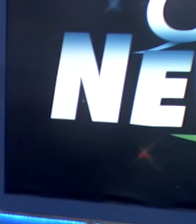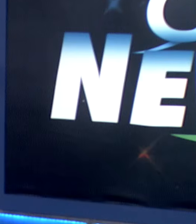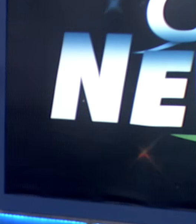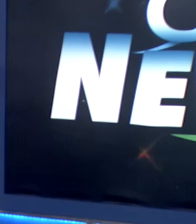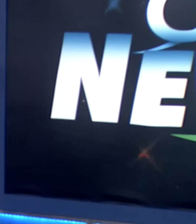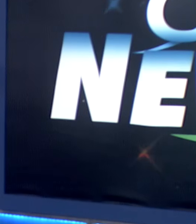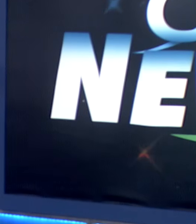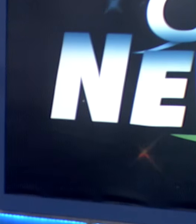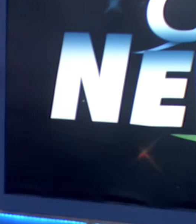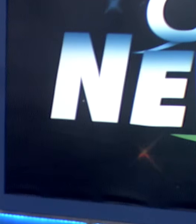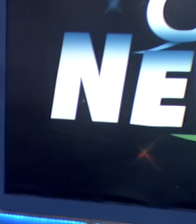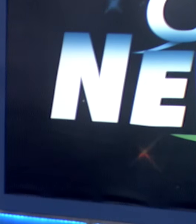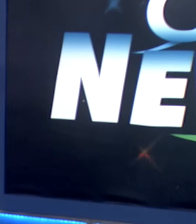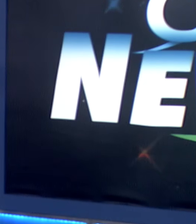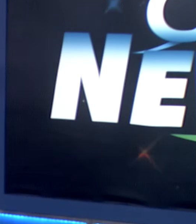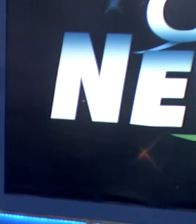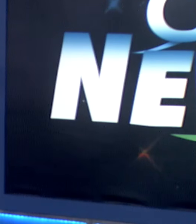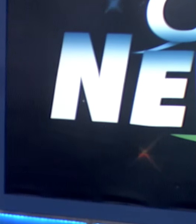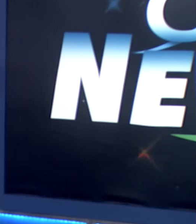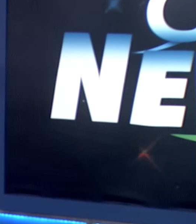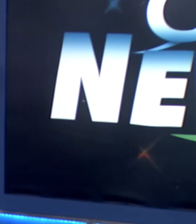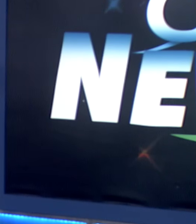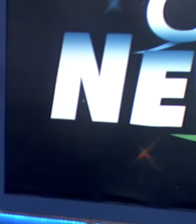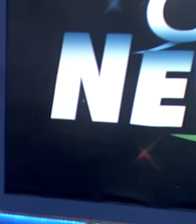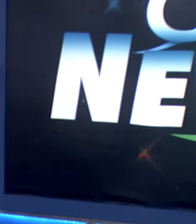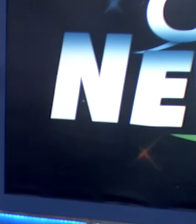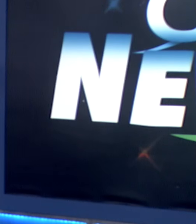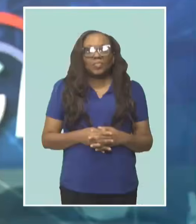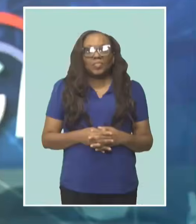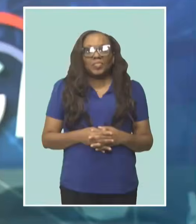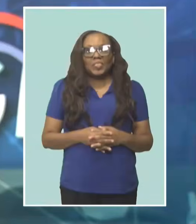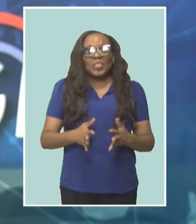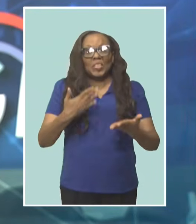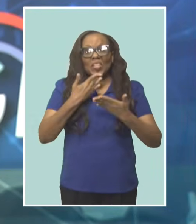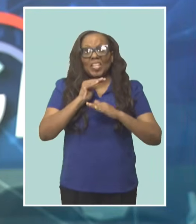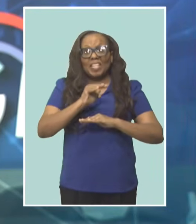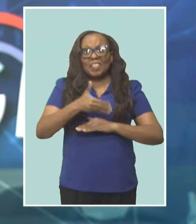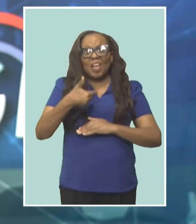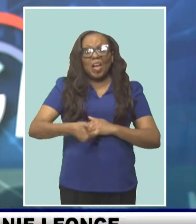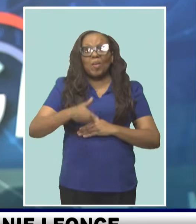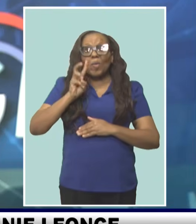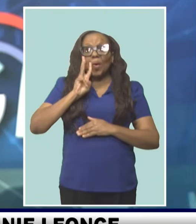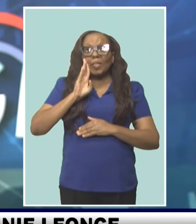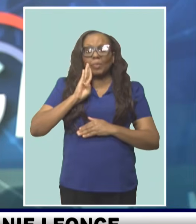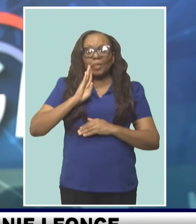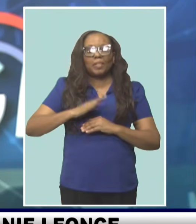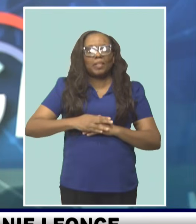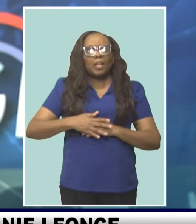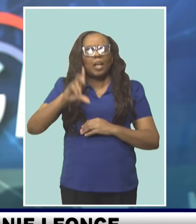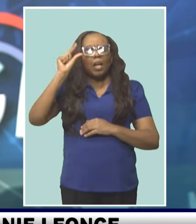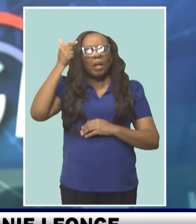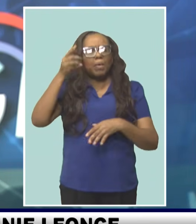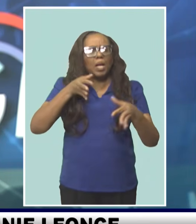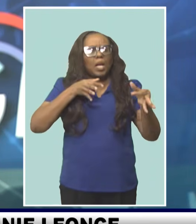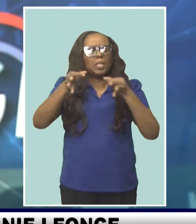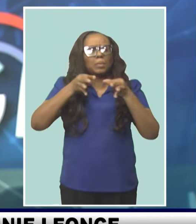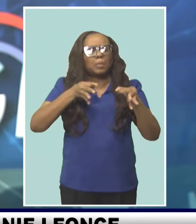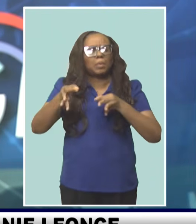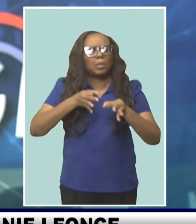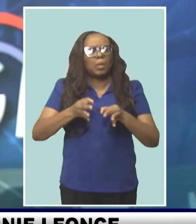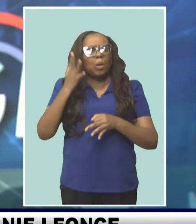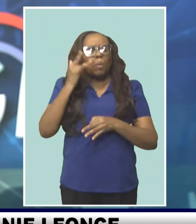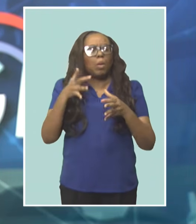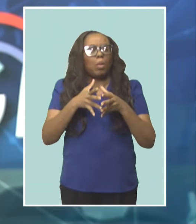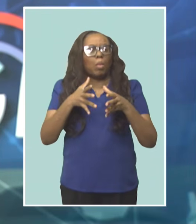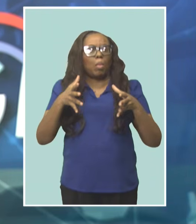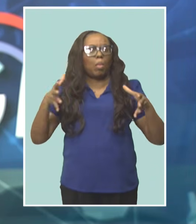Good evening and welcome to the CBC NewsNight. With the details, I'm Wendy Burke. Government is tonight explaining why significant work is being